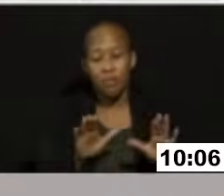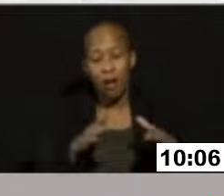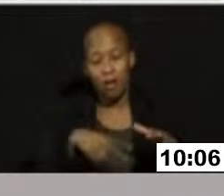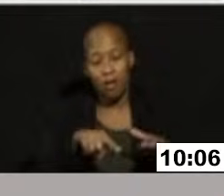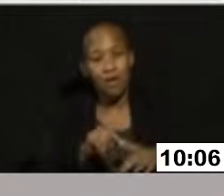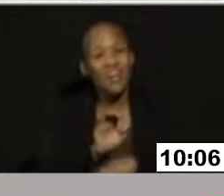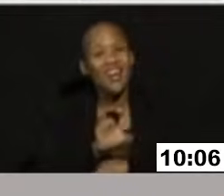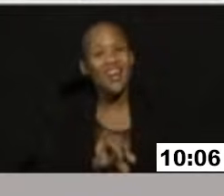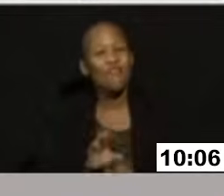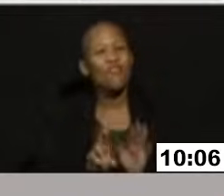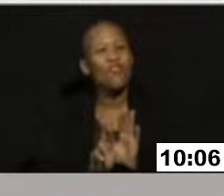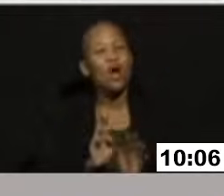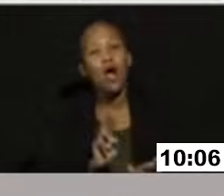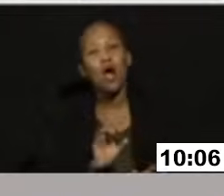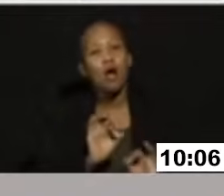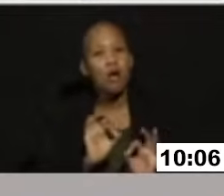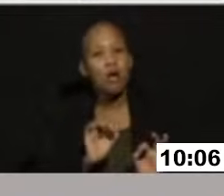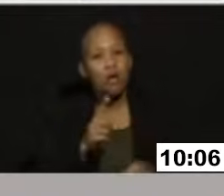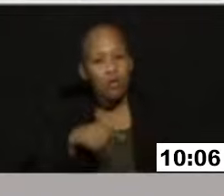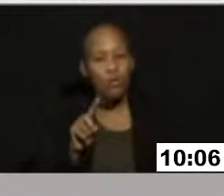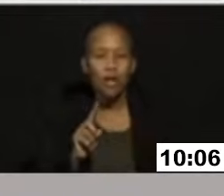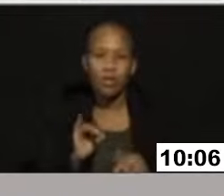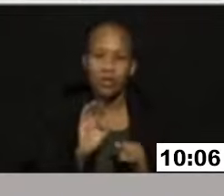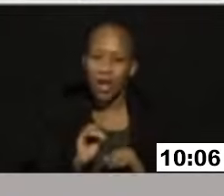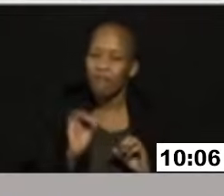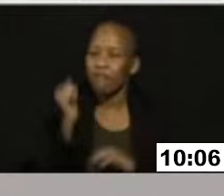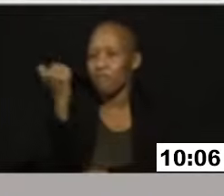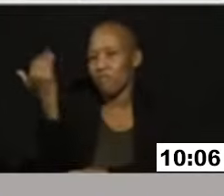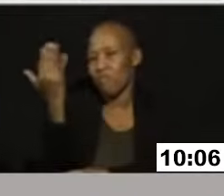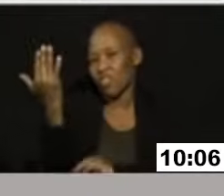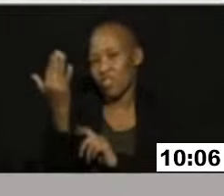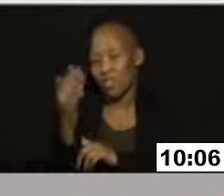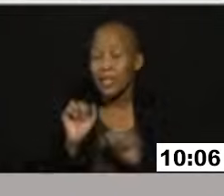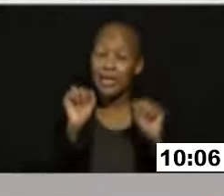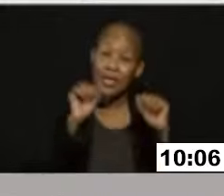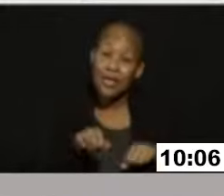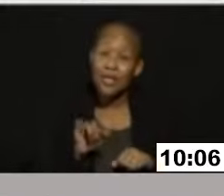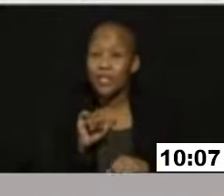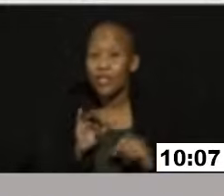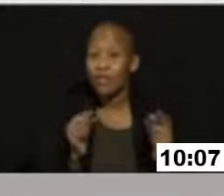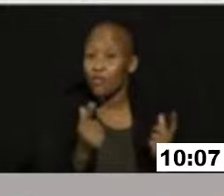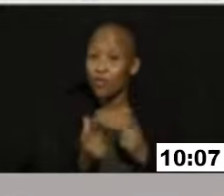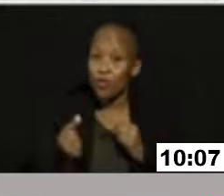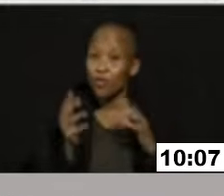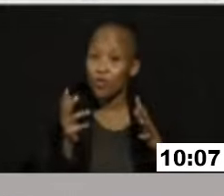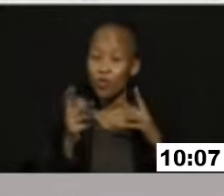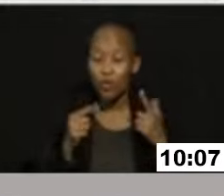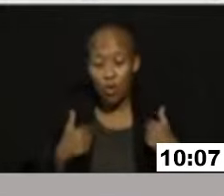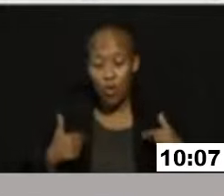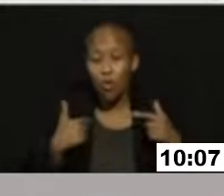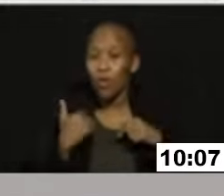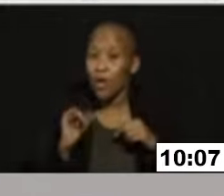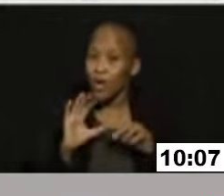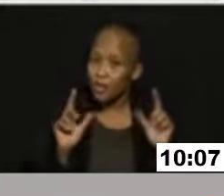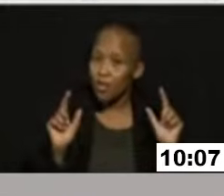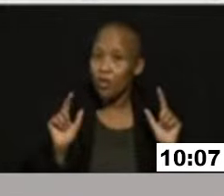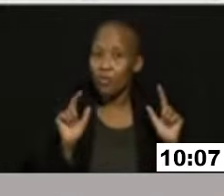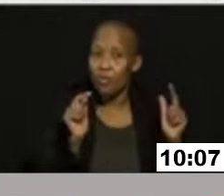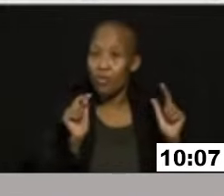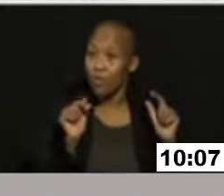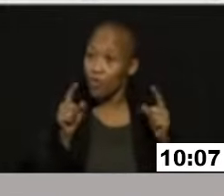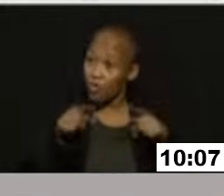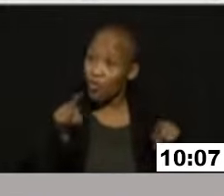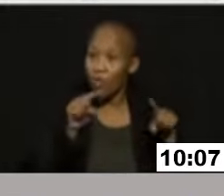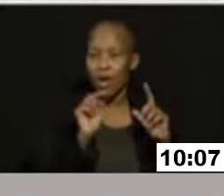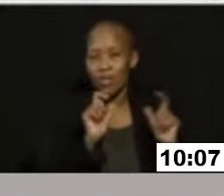body to make representations to you. Obviously, when you did that, there's no criticism against the Commission. You didn't realize that there wouldn't